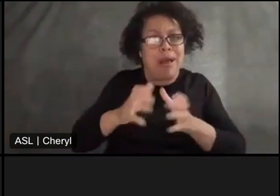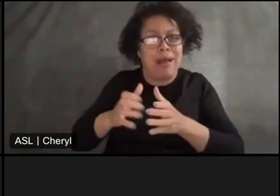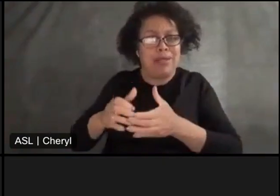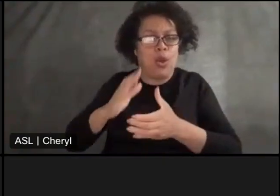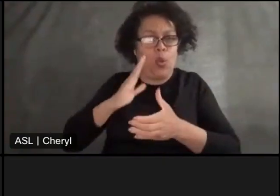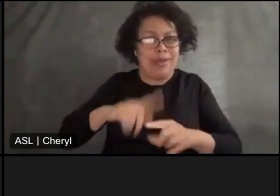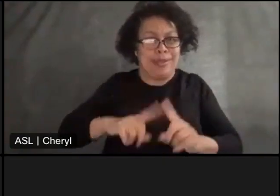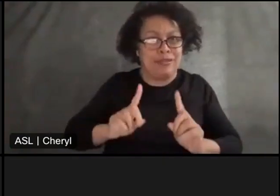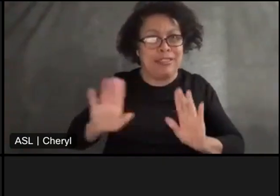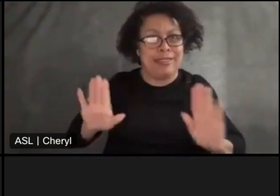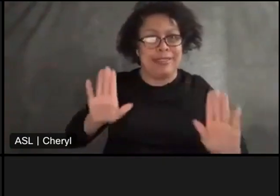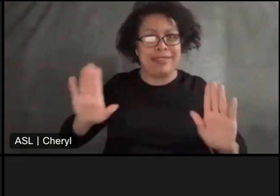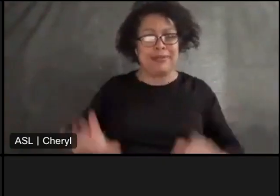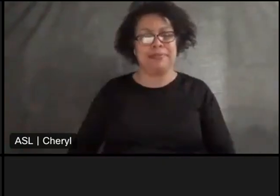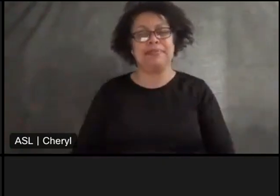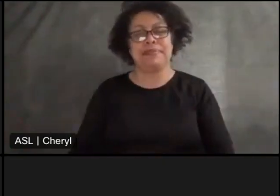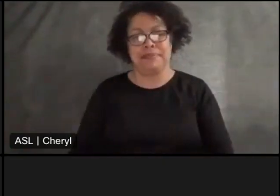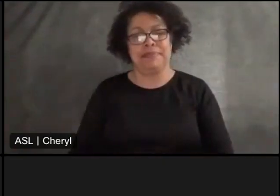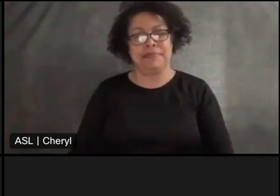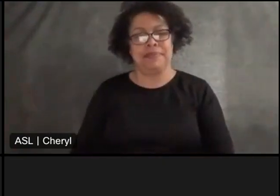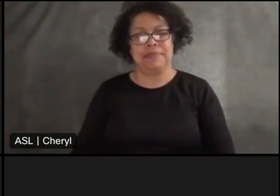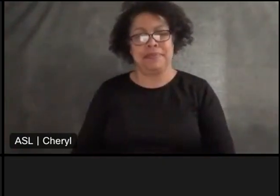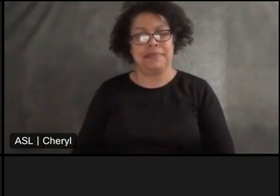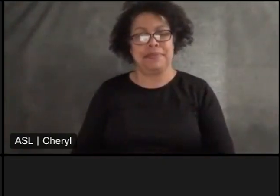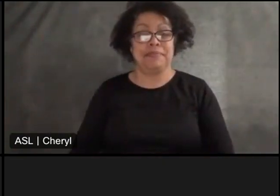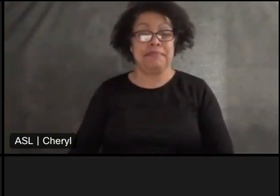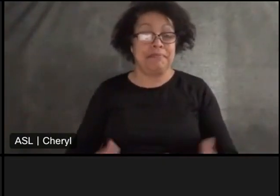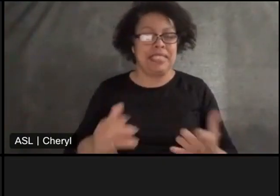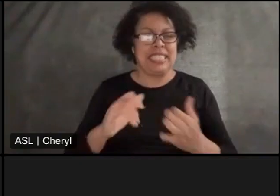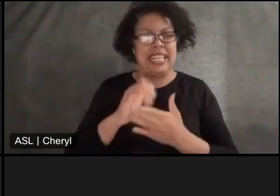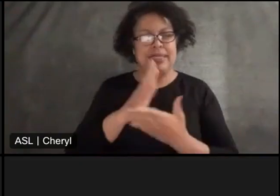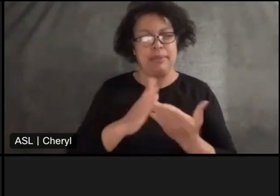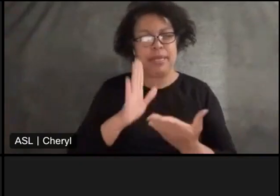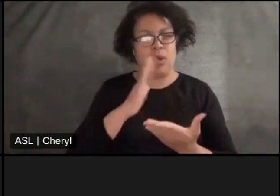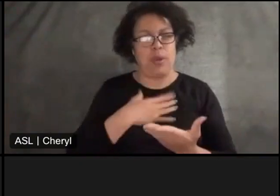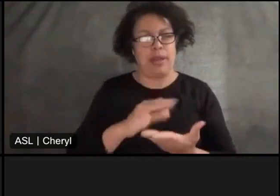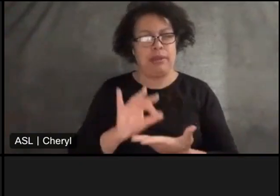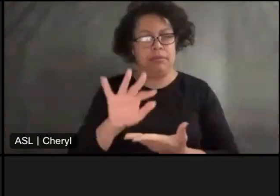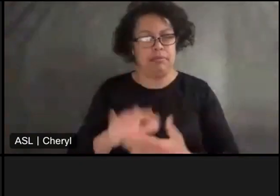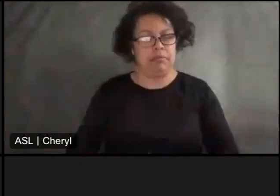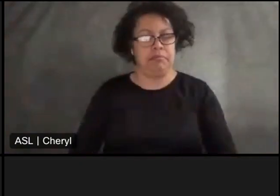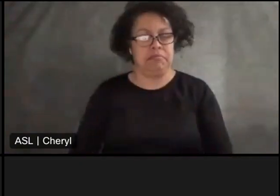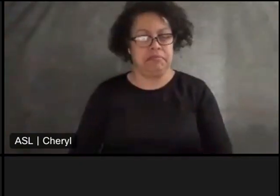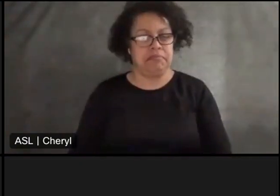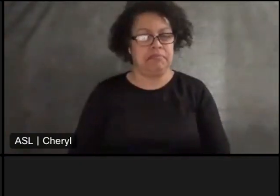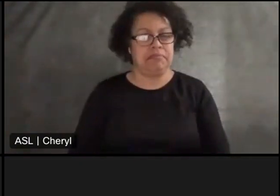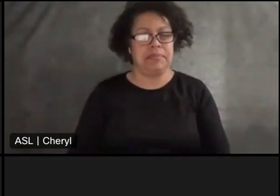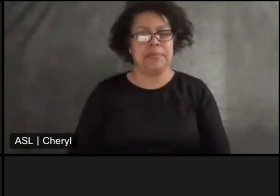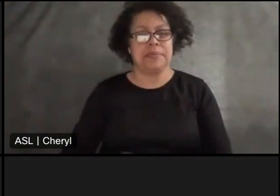pods. So that's something that I want us to keep in mind. And also understanding